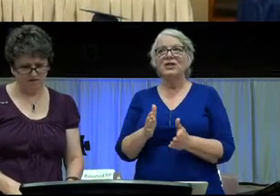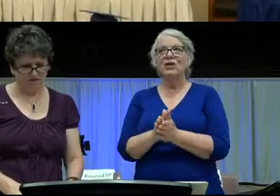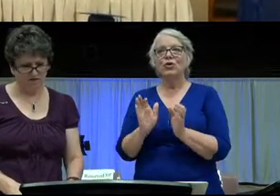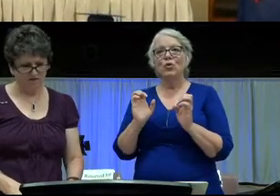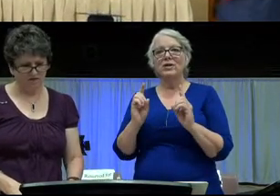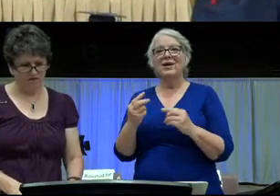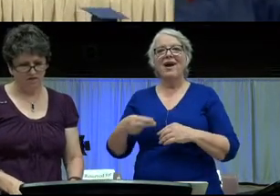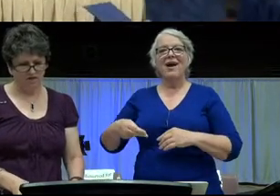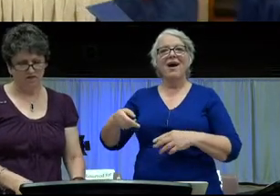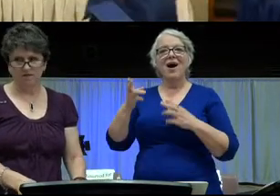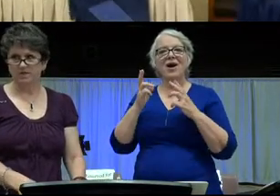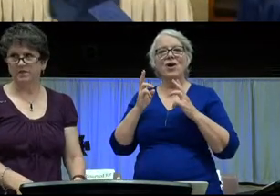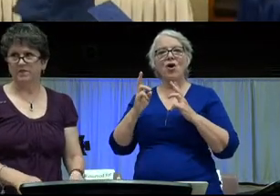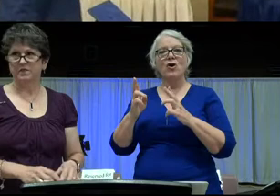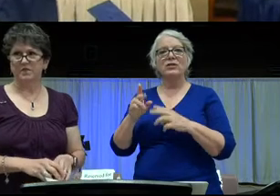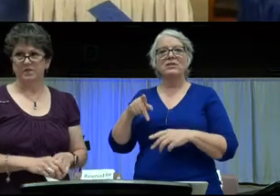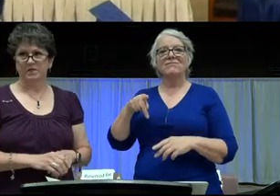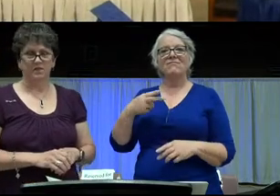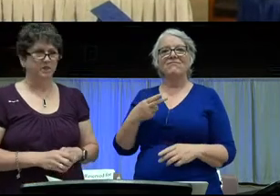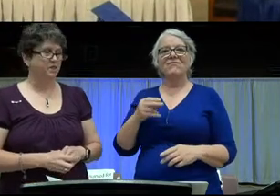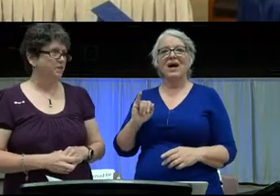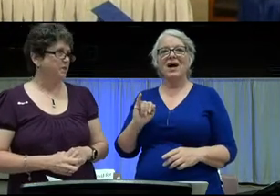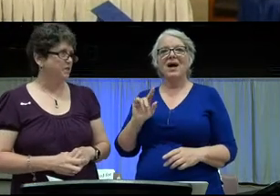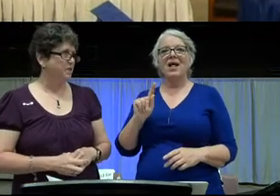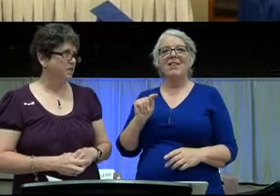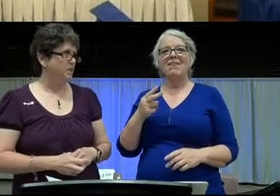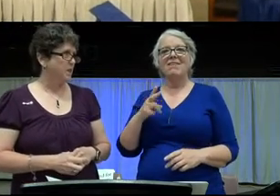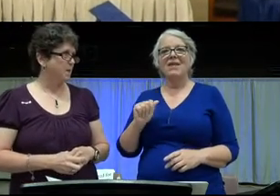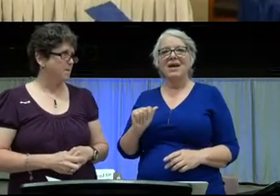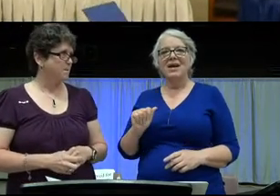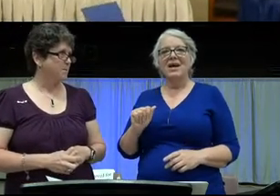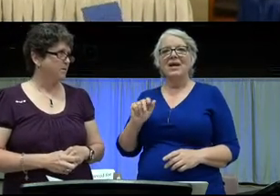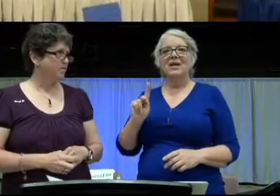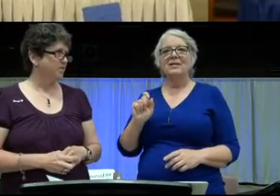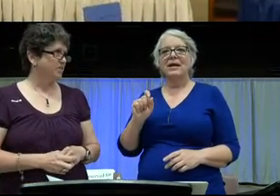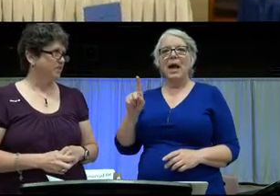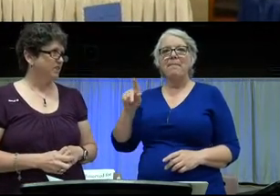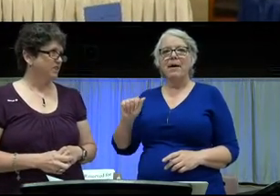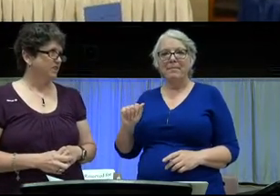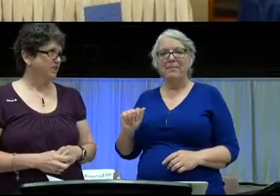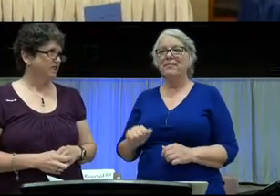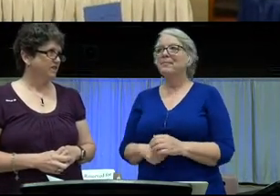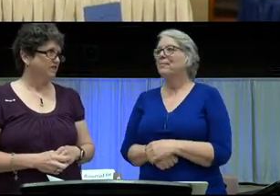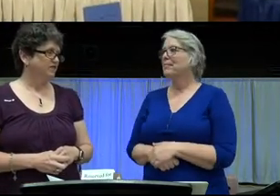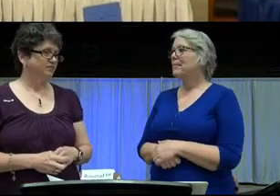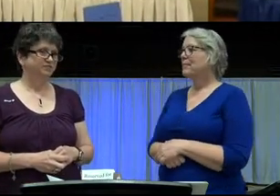High Honors, Phi Theta Kappa.